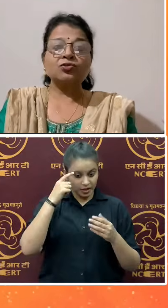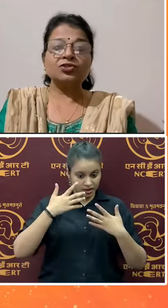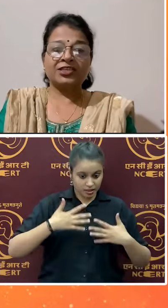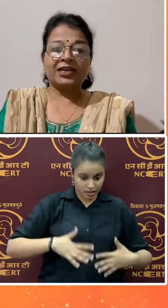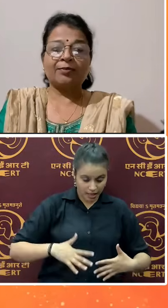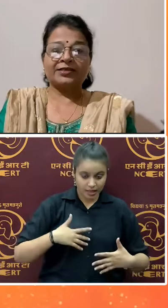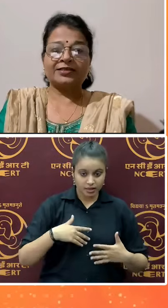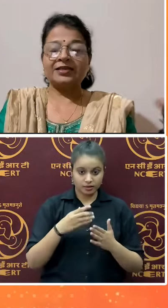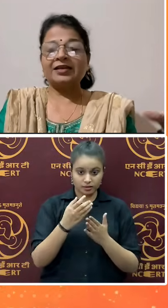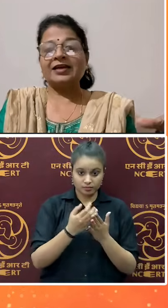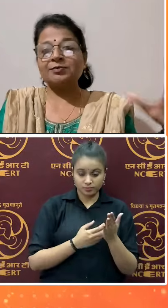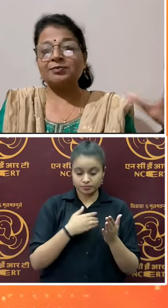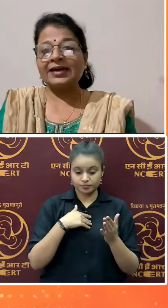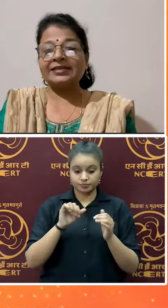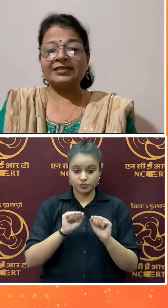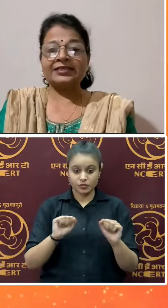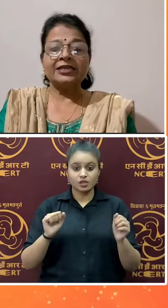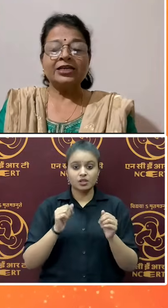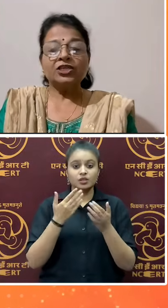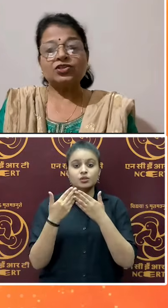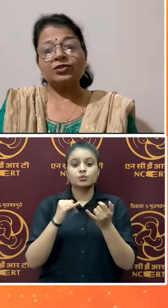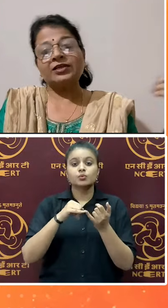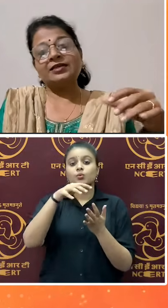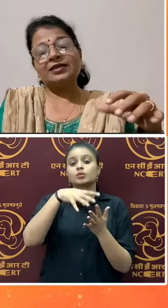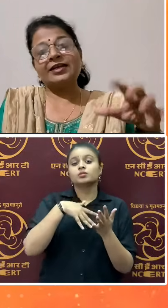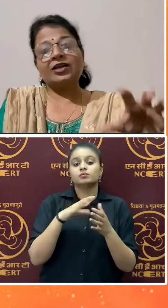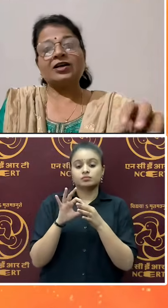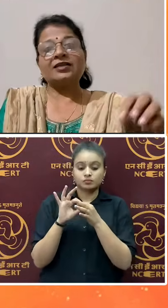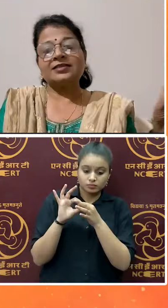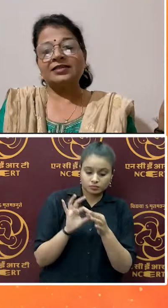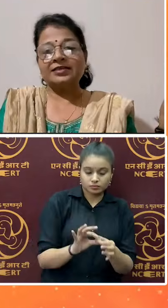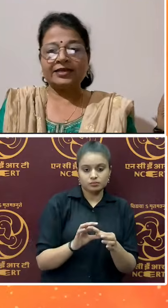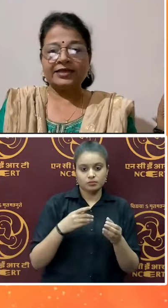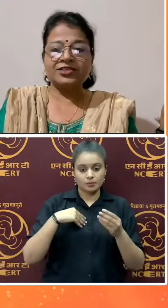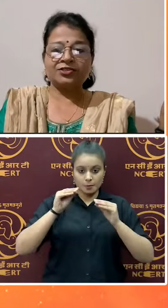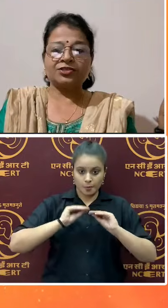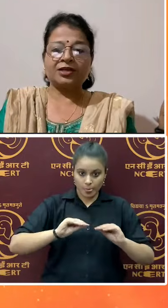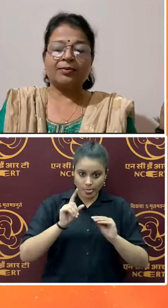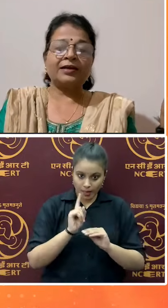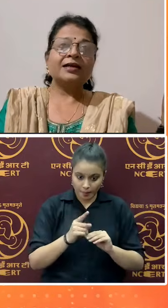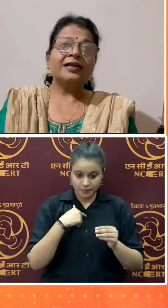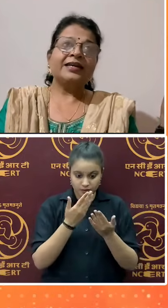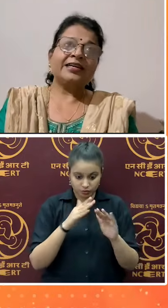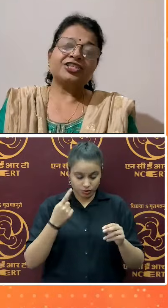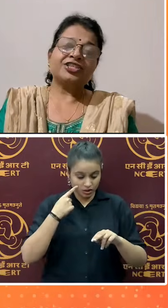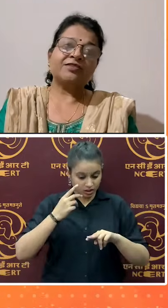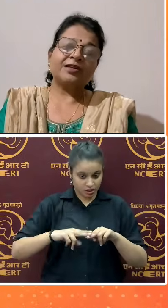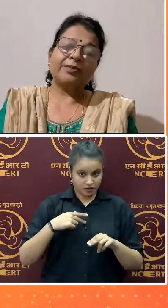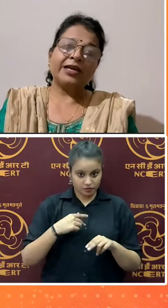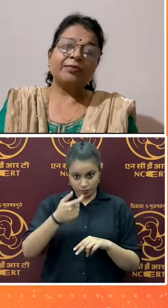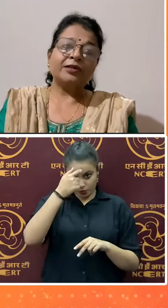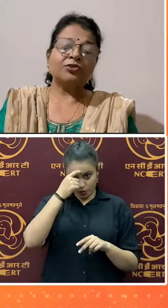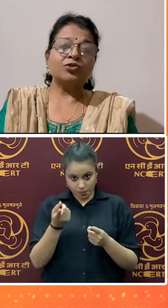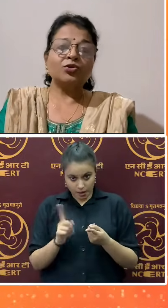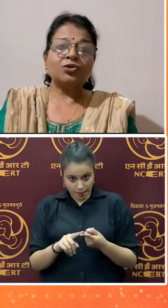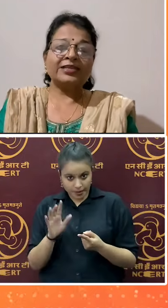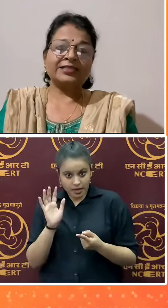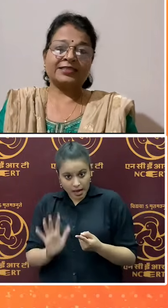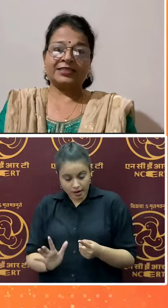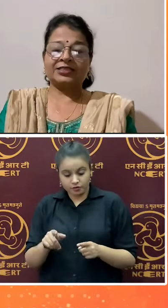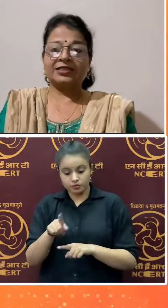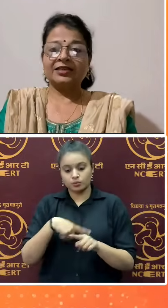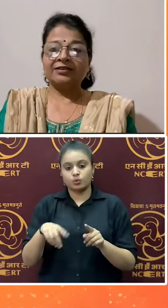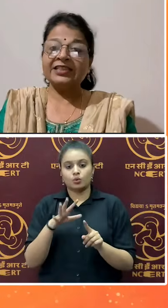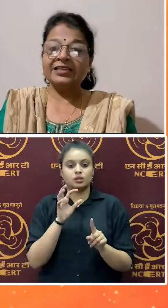the school syllabus as mandatory, so that an adolescent gets into trouble, he or she will be able to